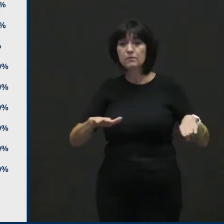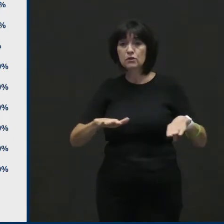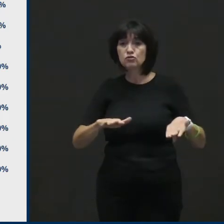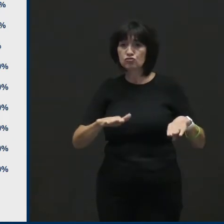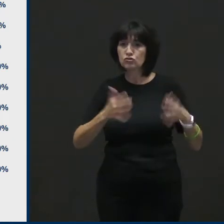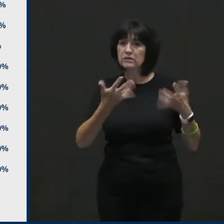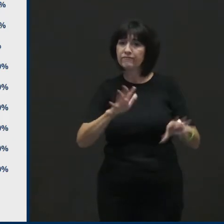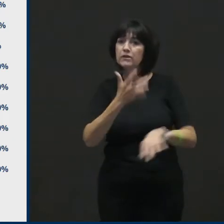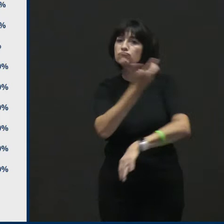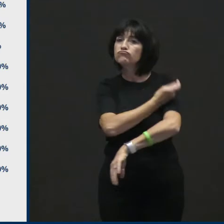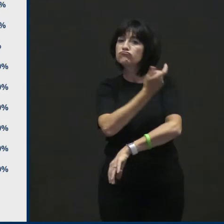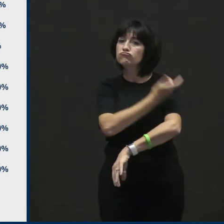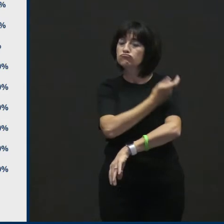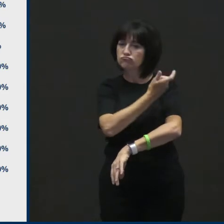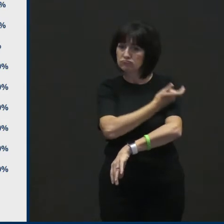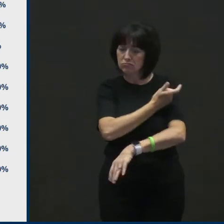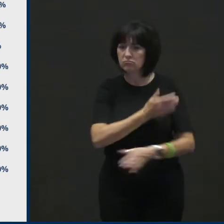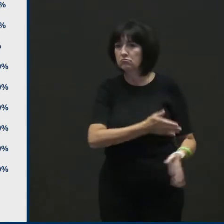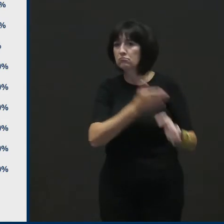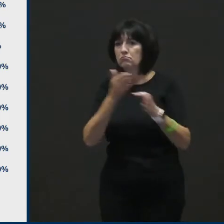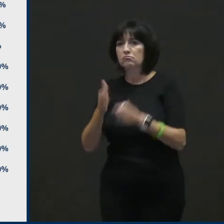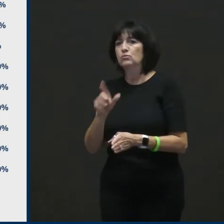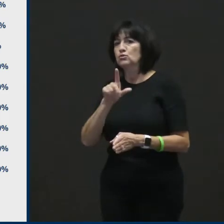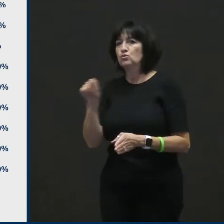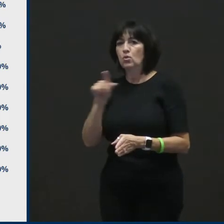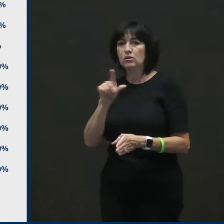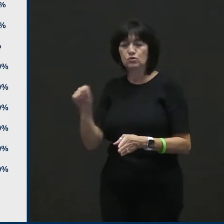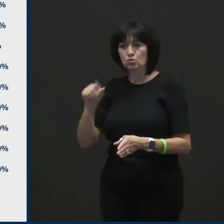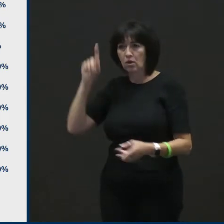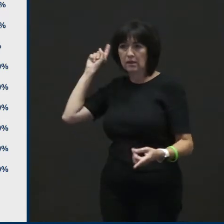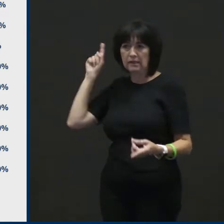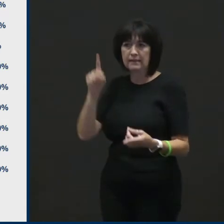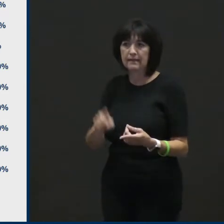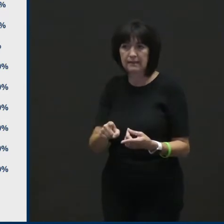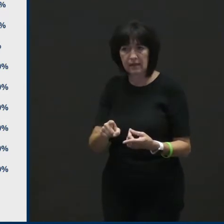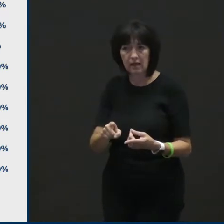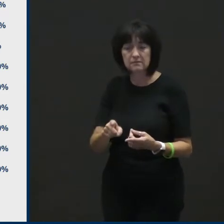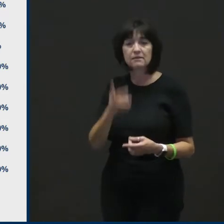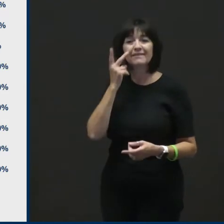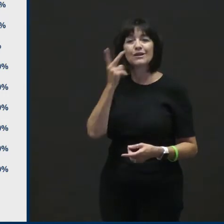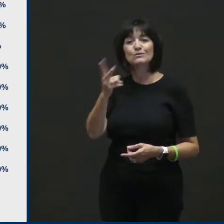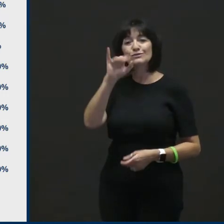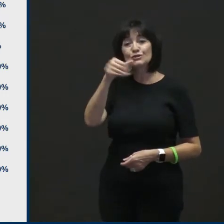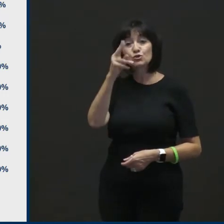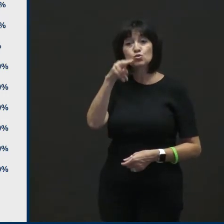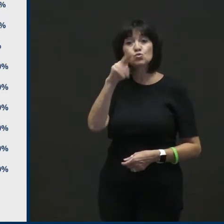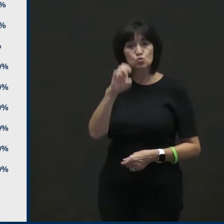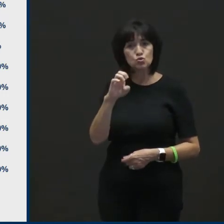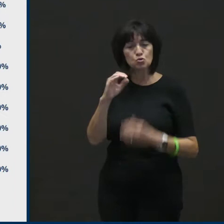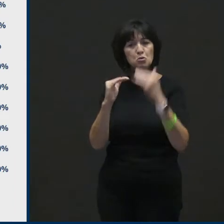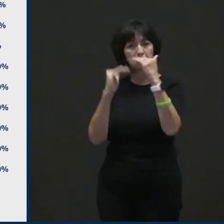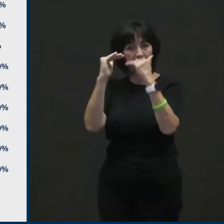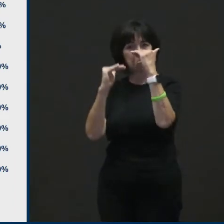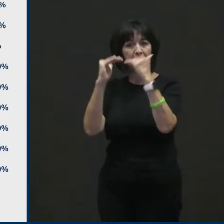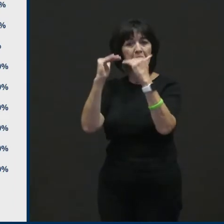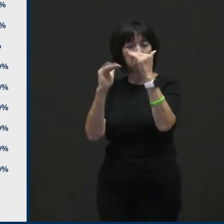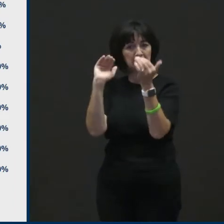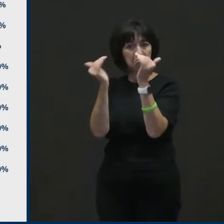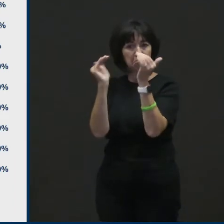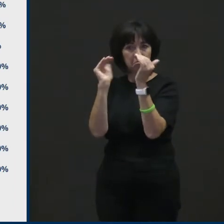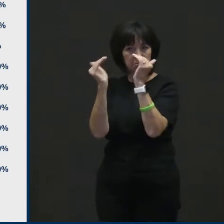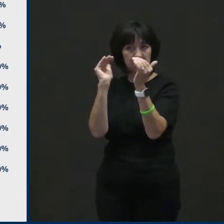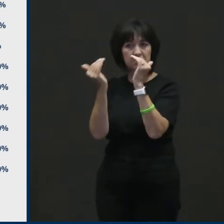in those months. But if you go to June, you see a nice rebound. Now, we're not where we need to be yet, but you